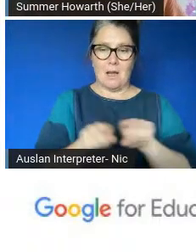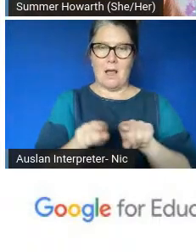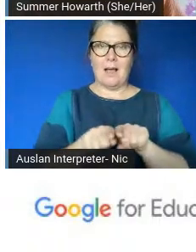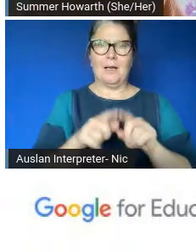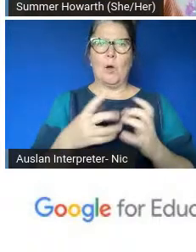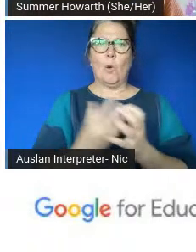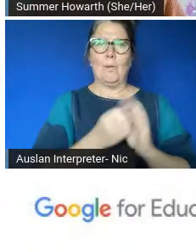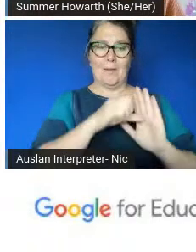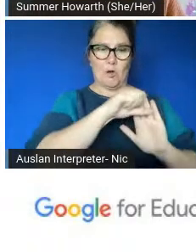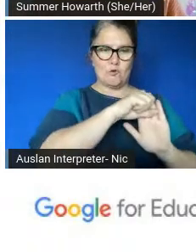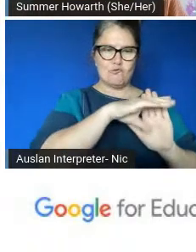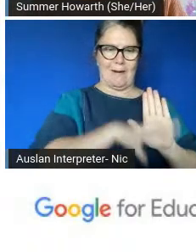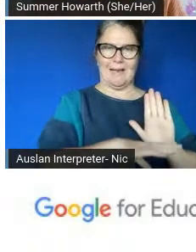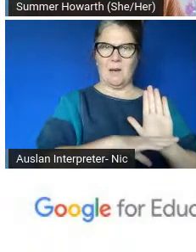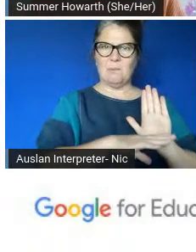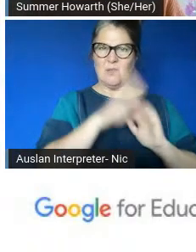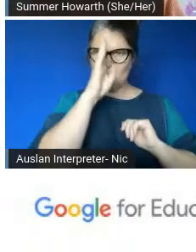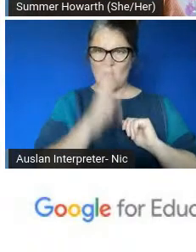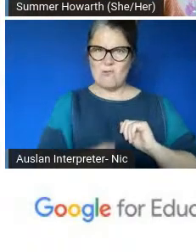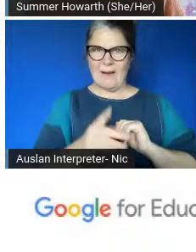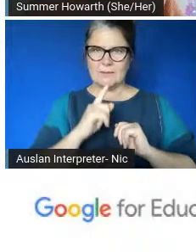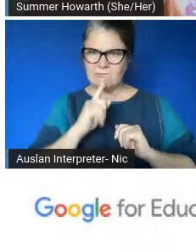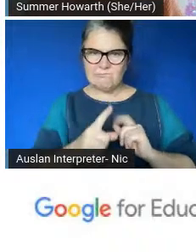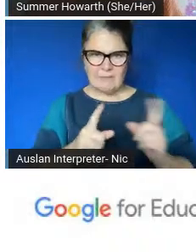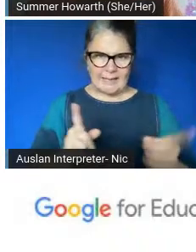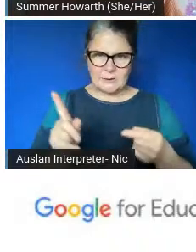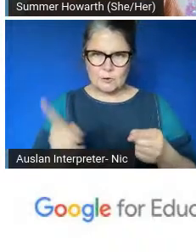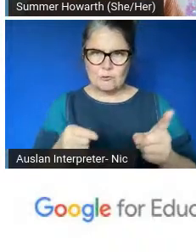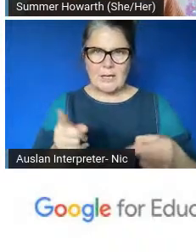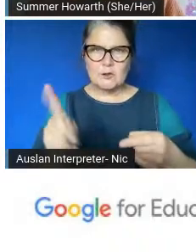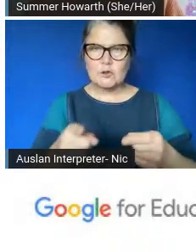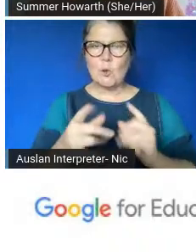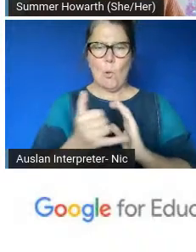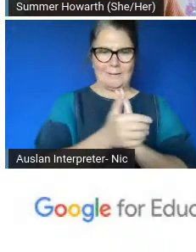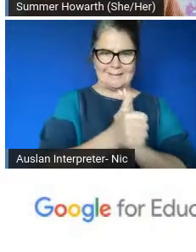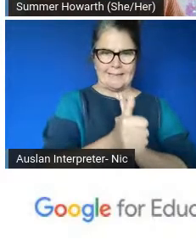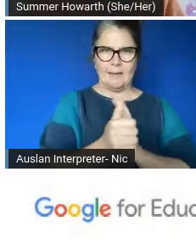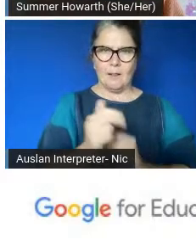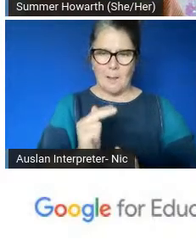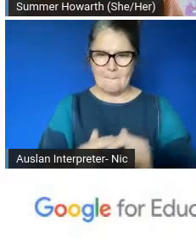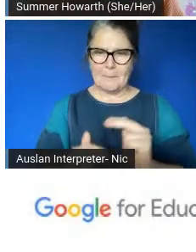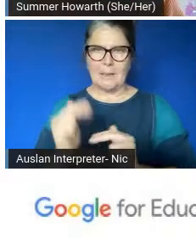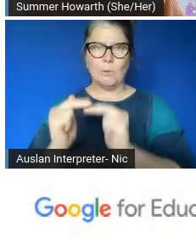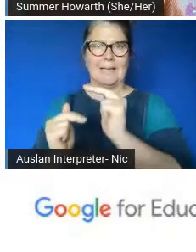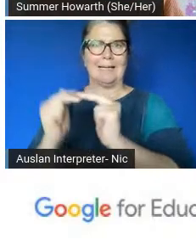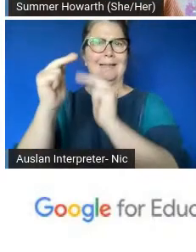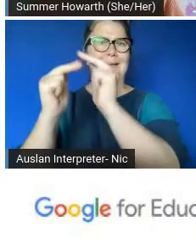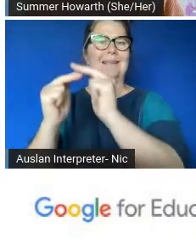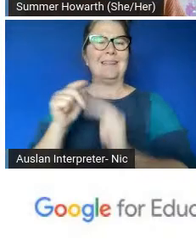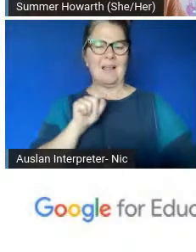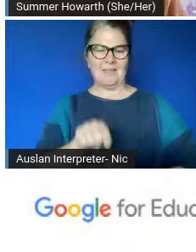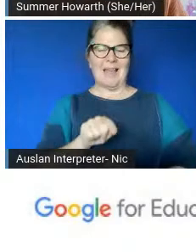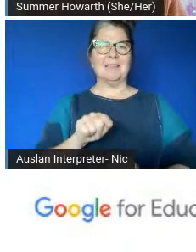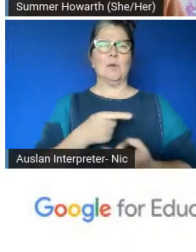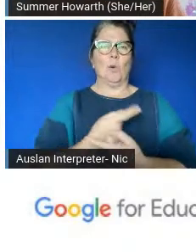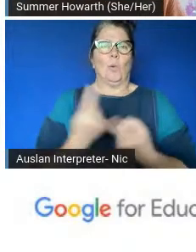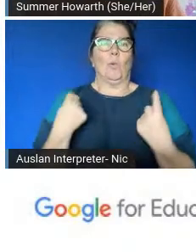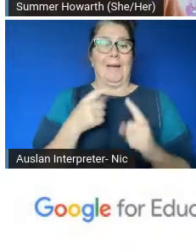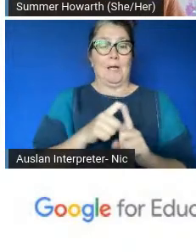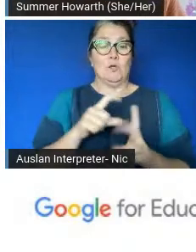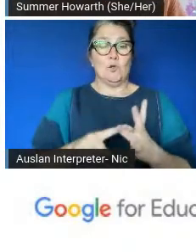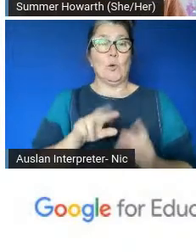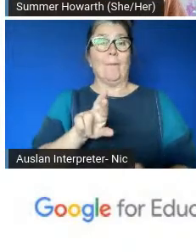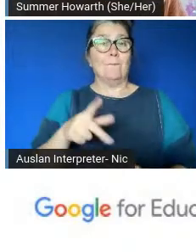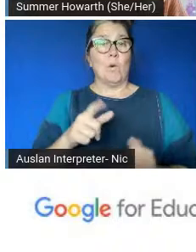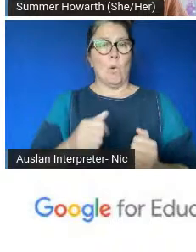direct curriculum instruction or skill building, whatever it might be, that is a little bit more done for our students. And when we can get up